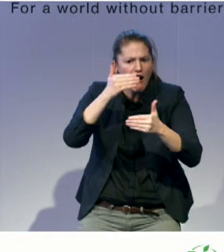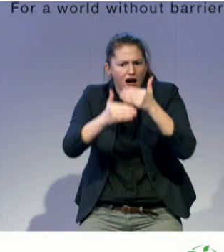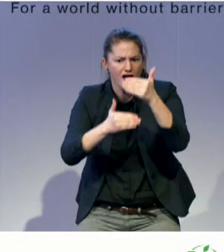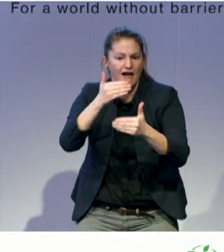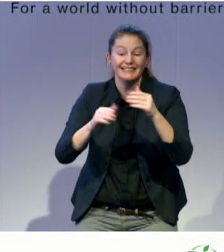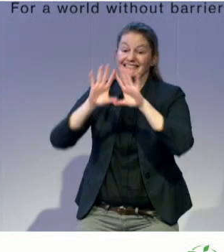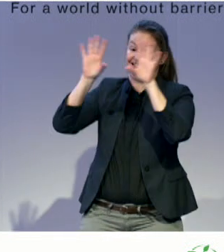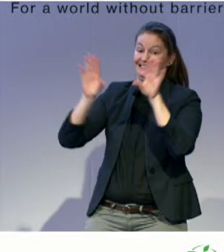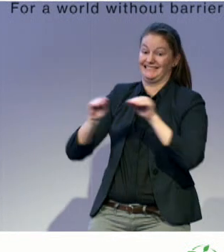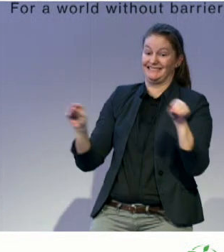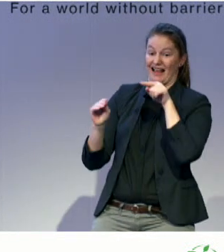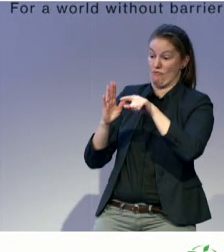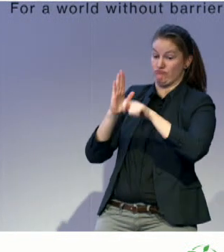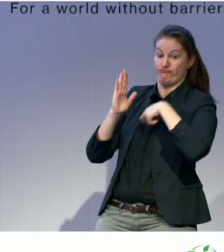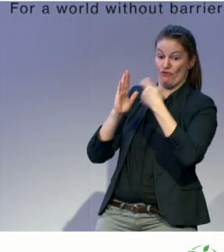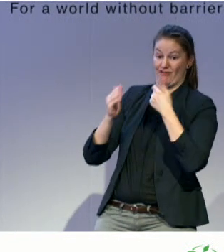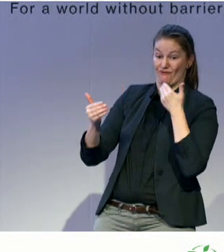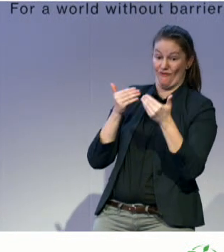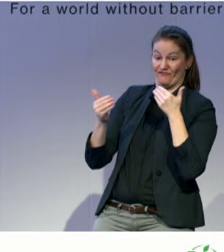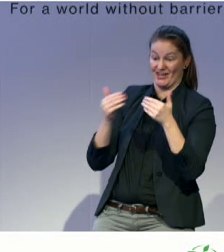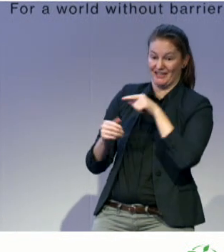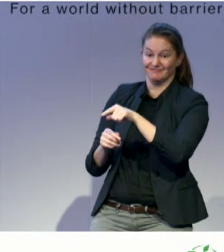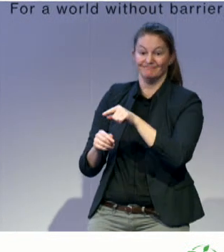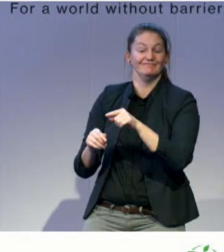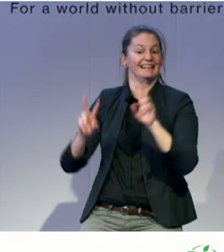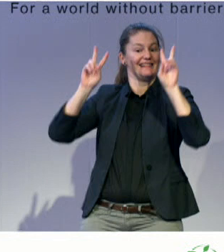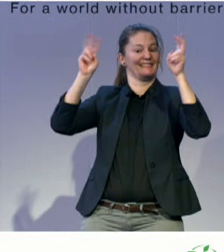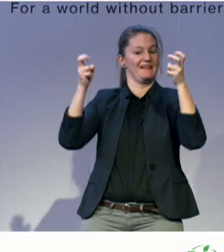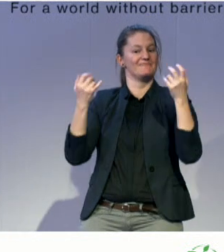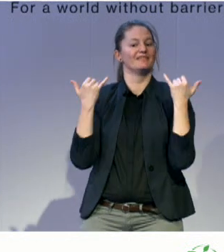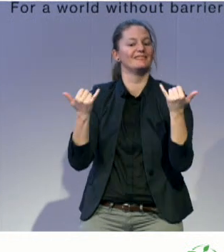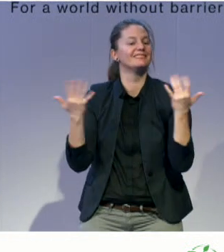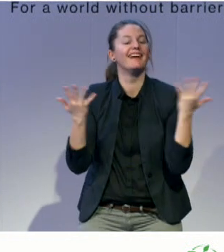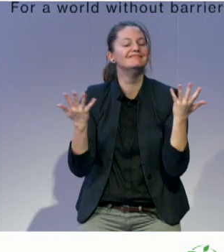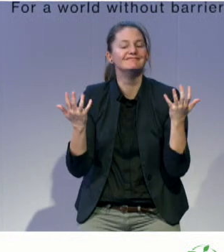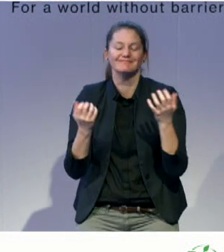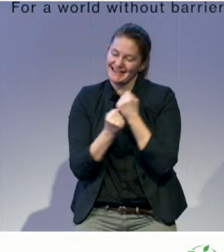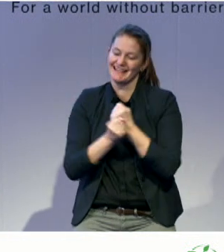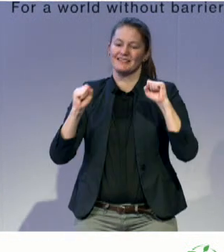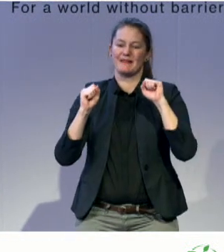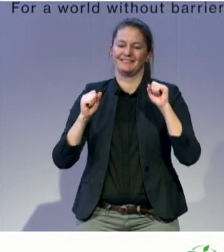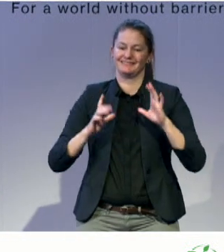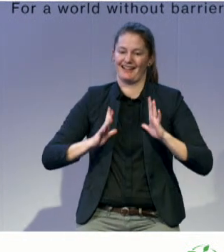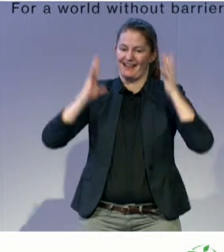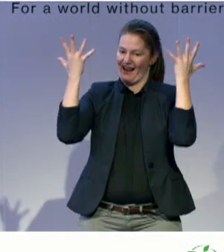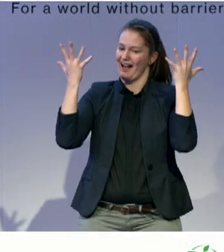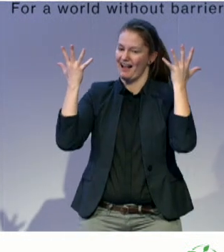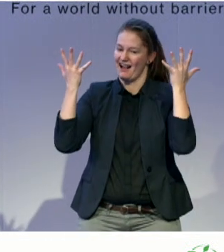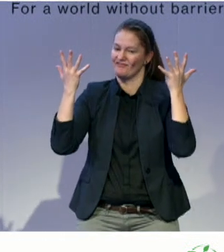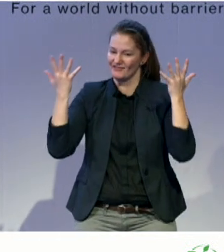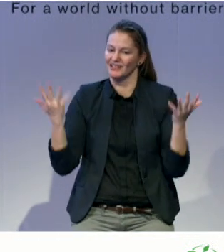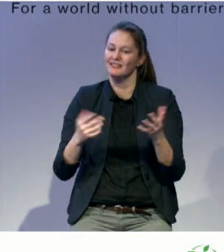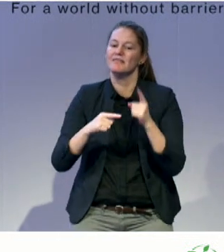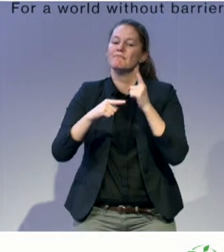independent living and political participation? Well, my second slide, I will call up a quote that I want to read